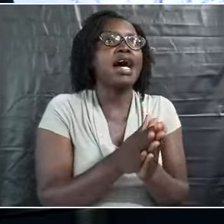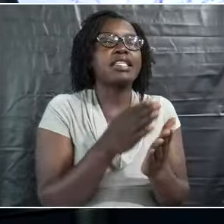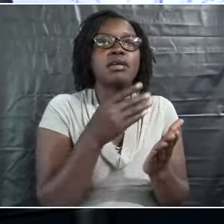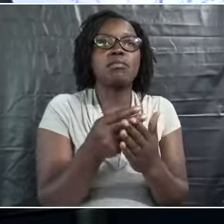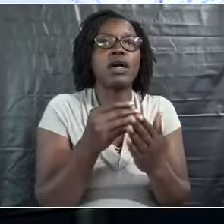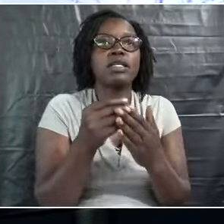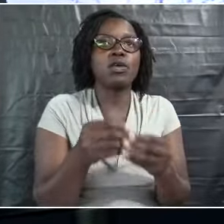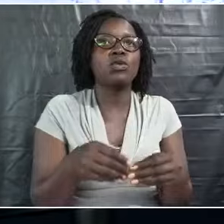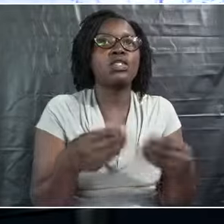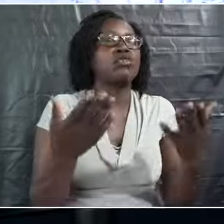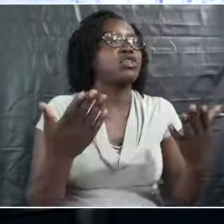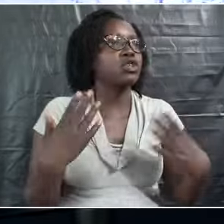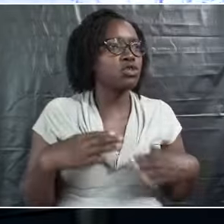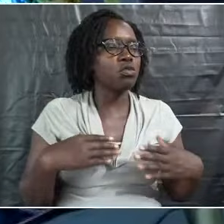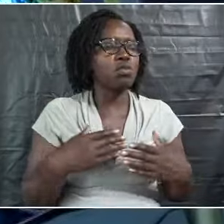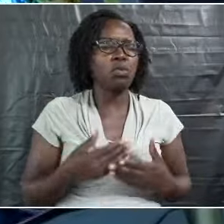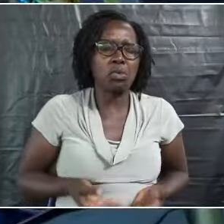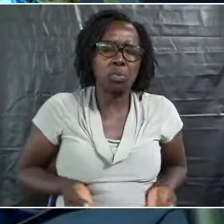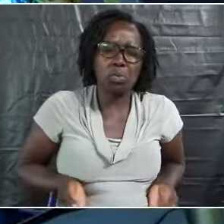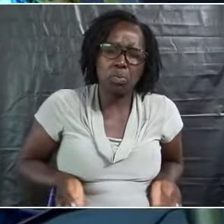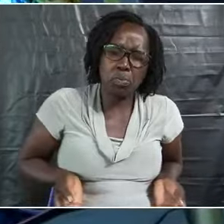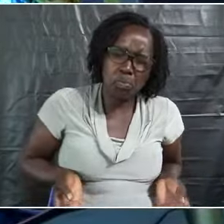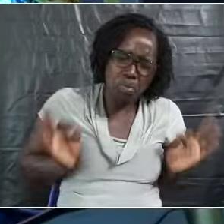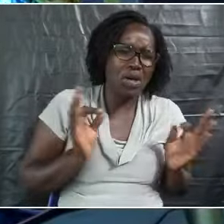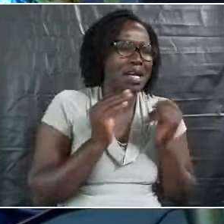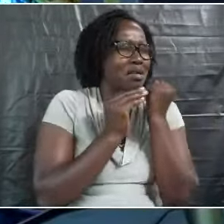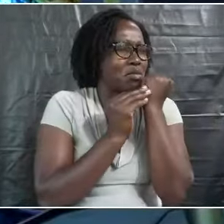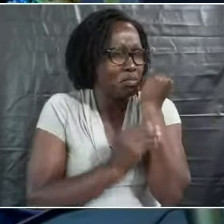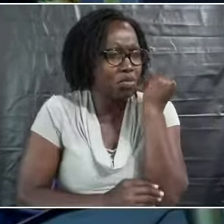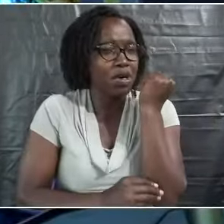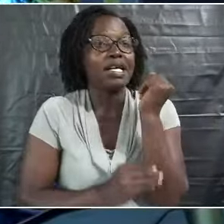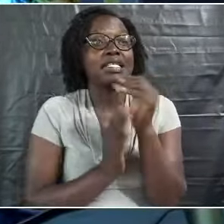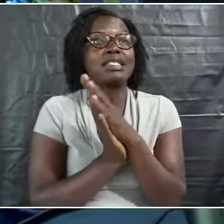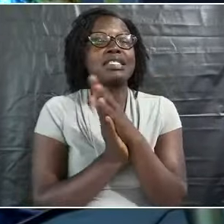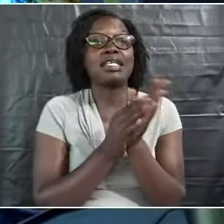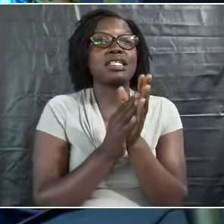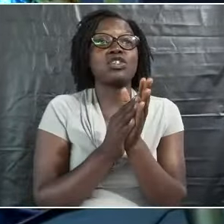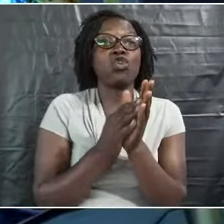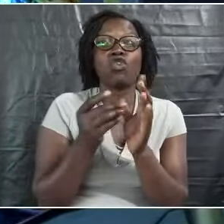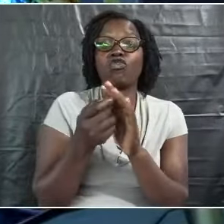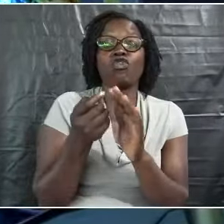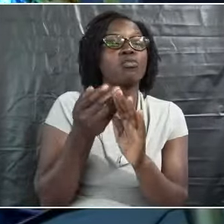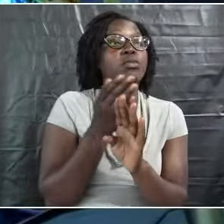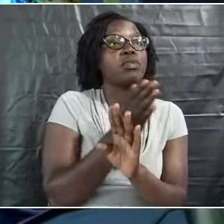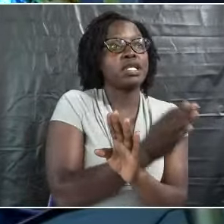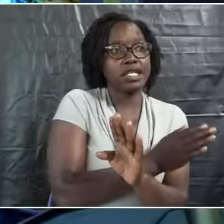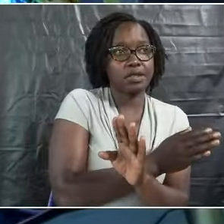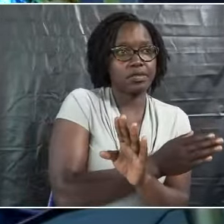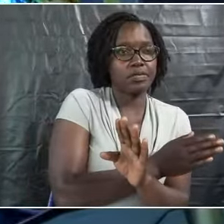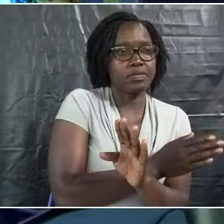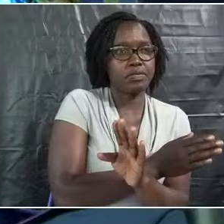to people who had nothing. This is the context of this particular story.